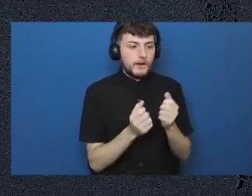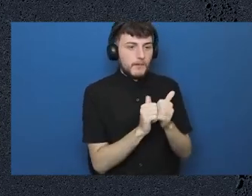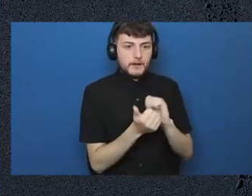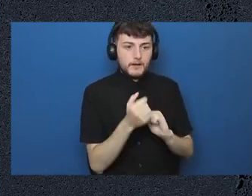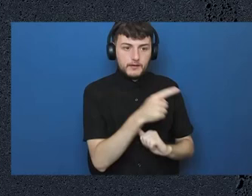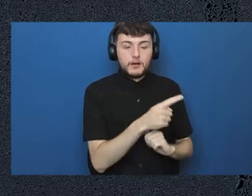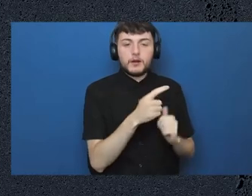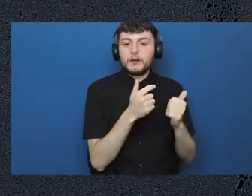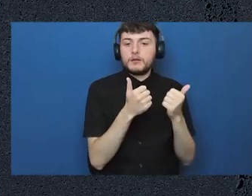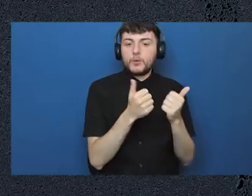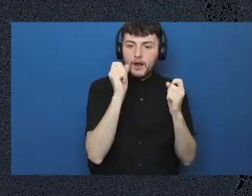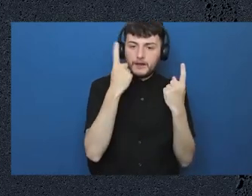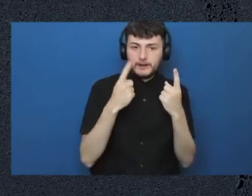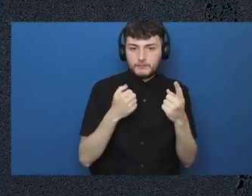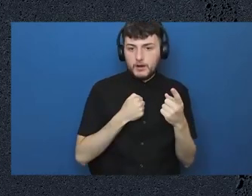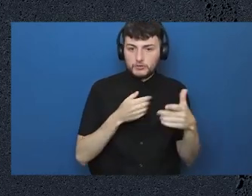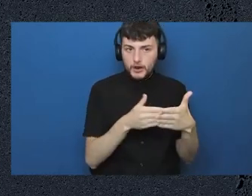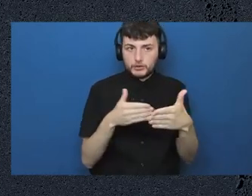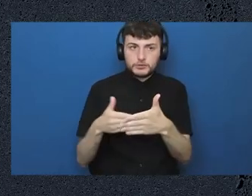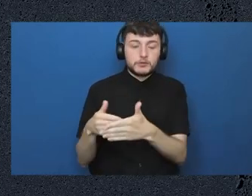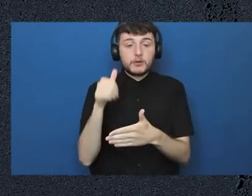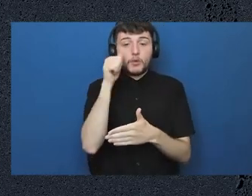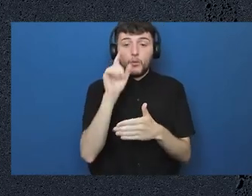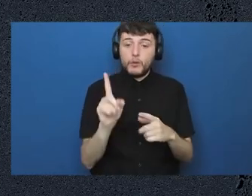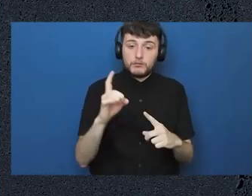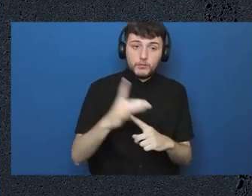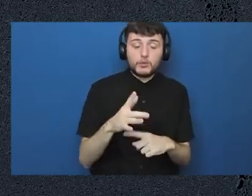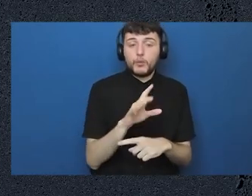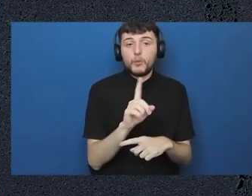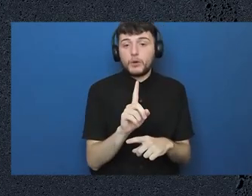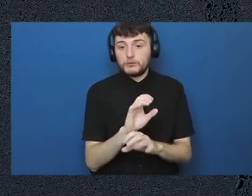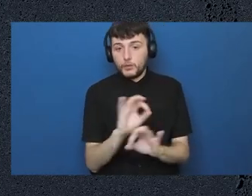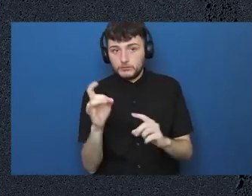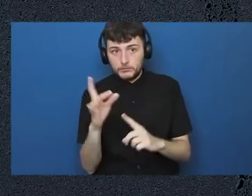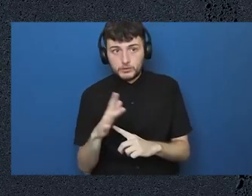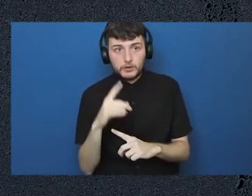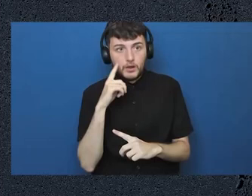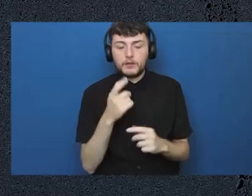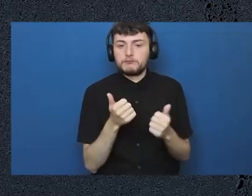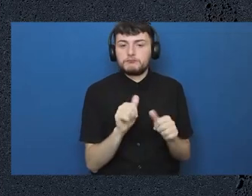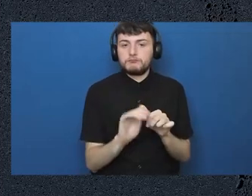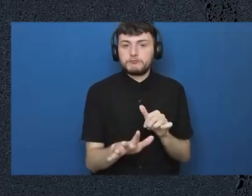exactly understands the challenges, exactly knows what is important, what's not so important, I think is just critically important. Who's